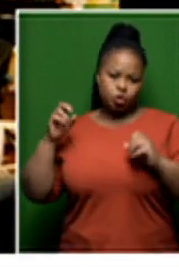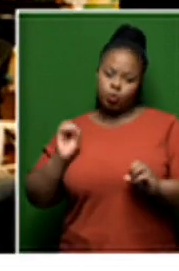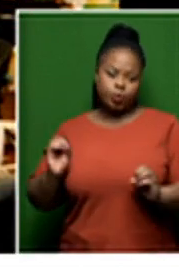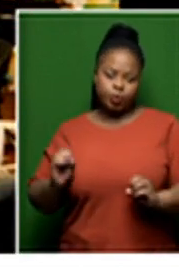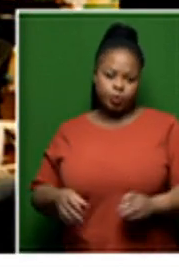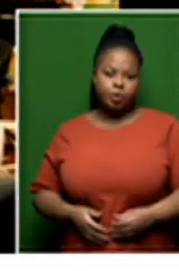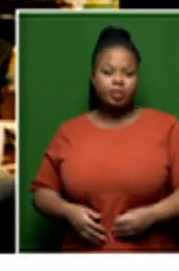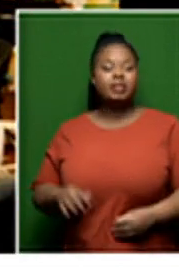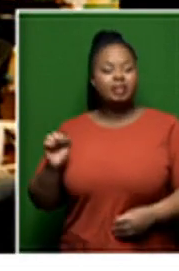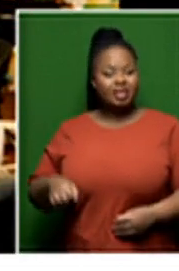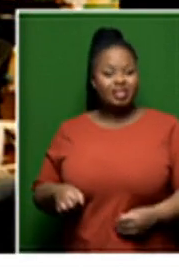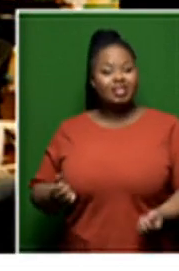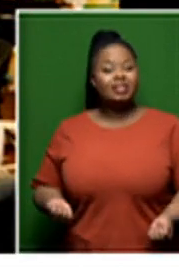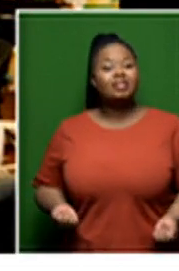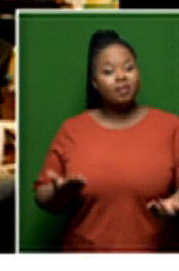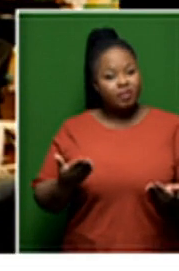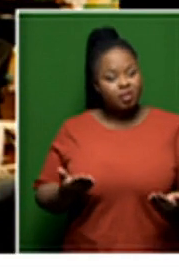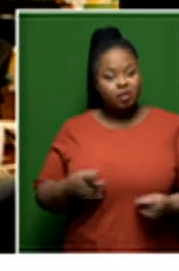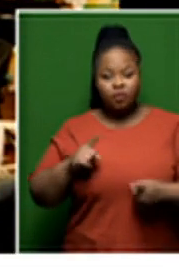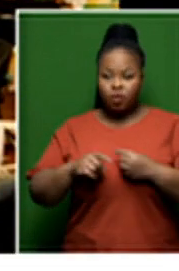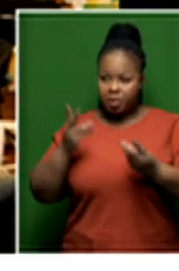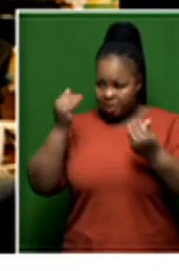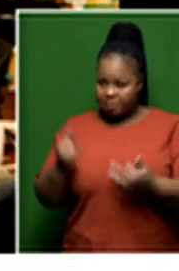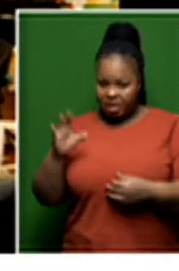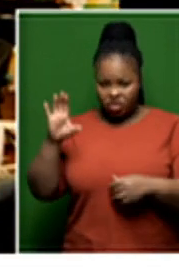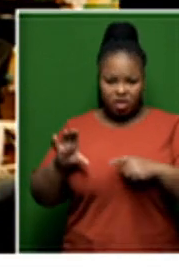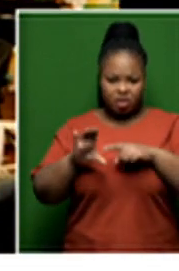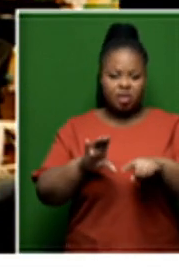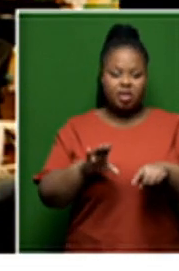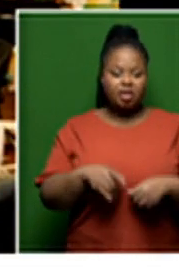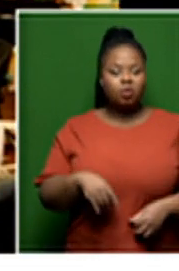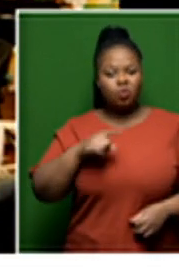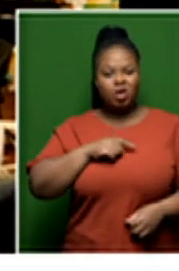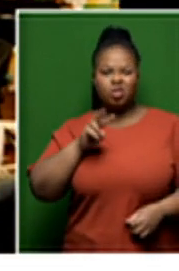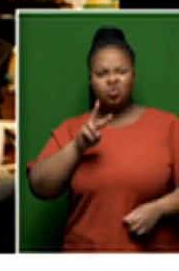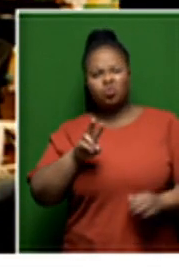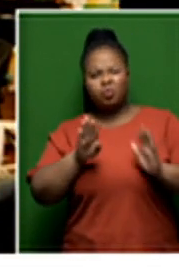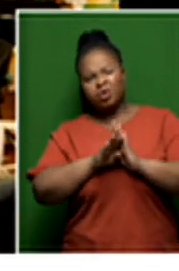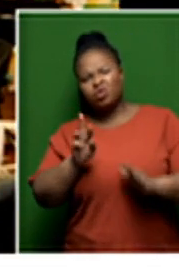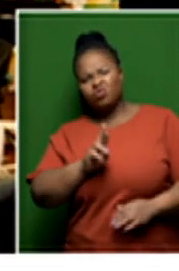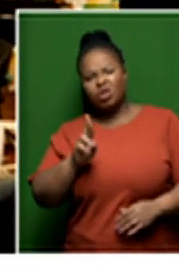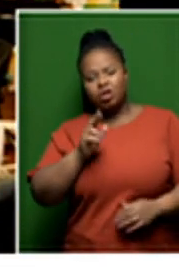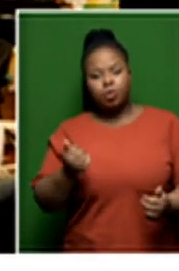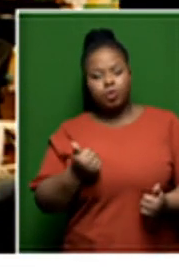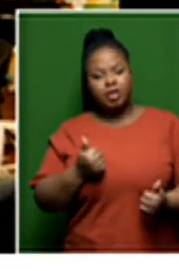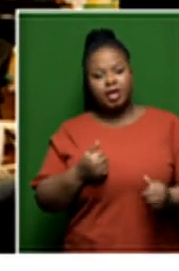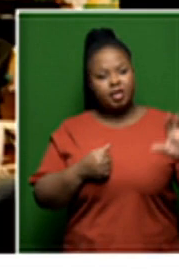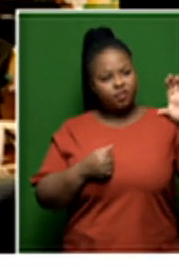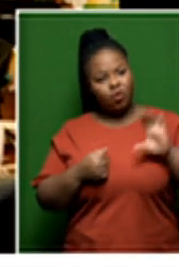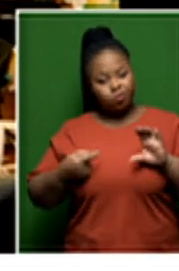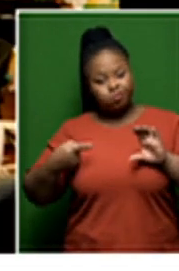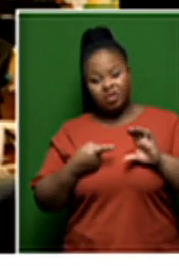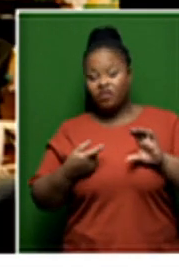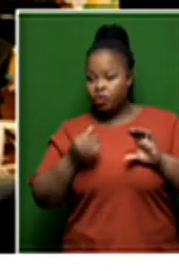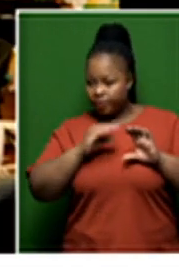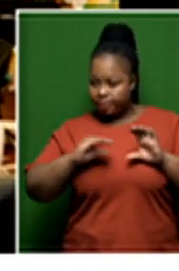issue is the delivery based on the budget that's available. I mean, we've got some 2 billion or so that has been allocated for